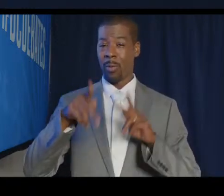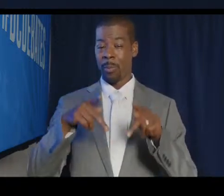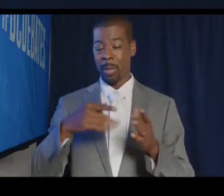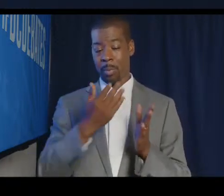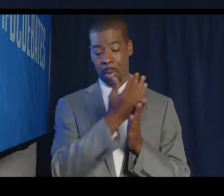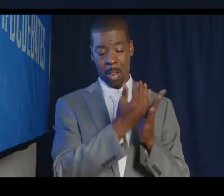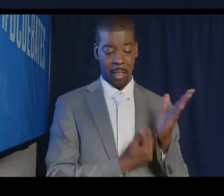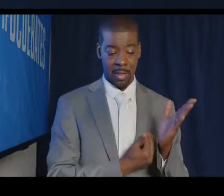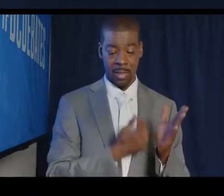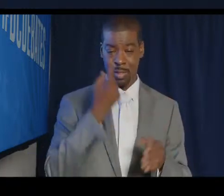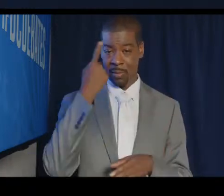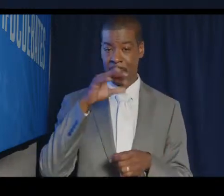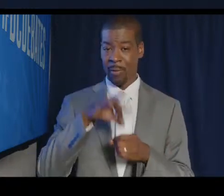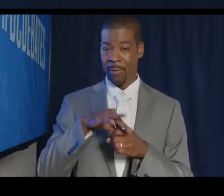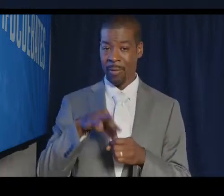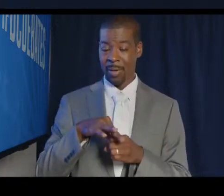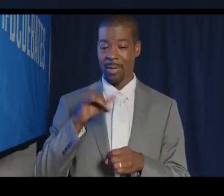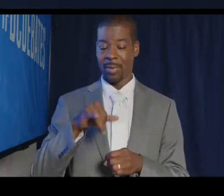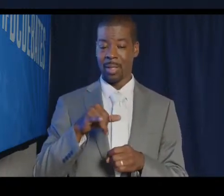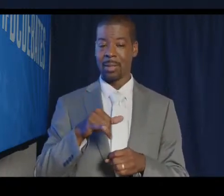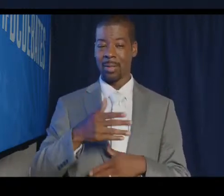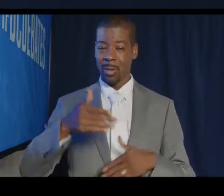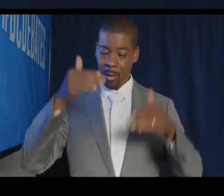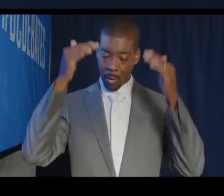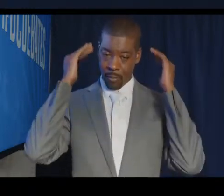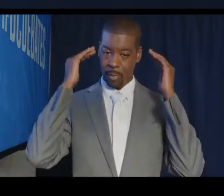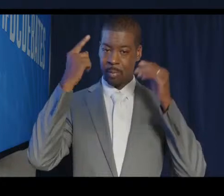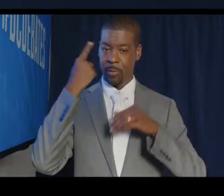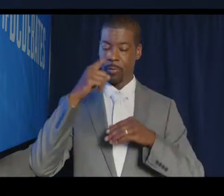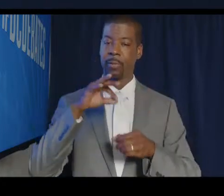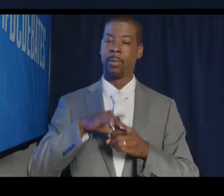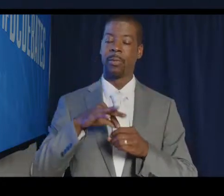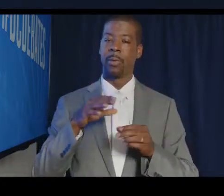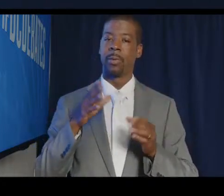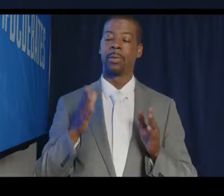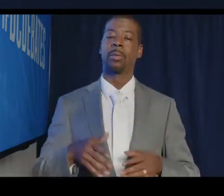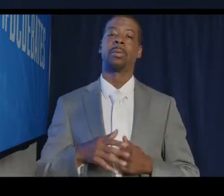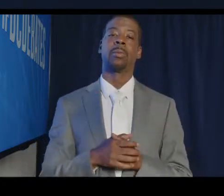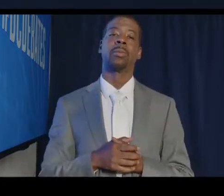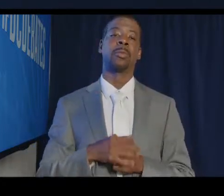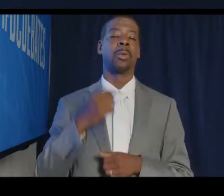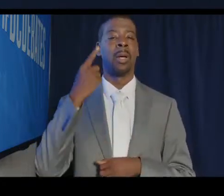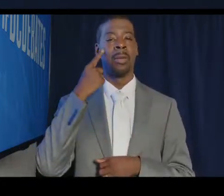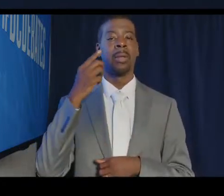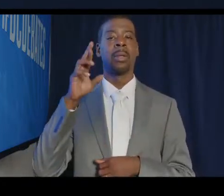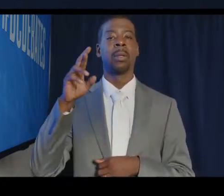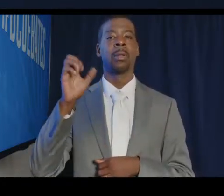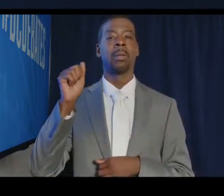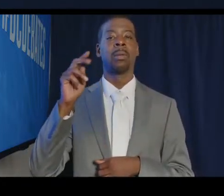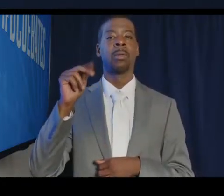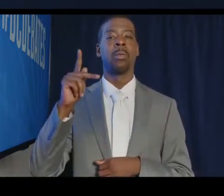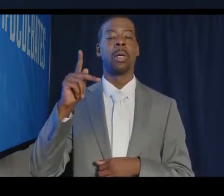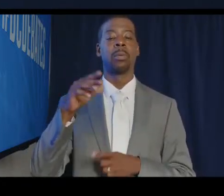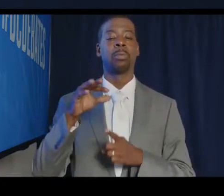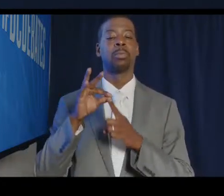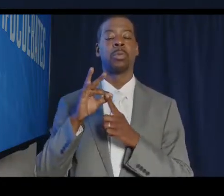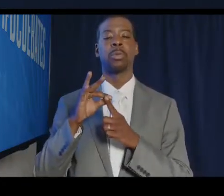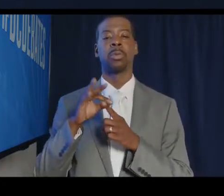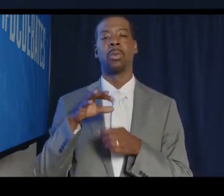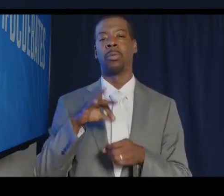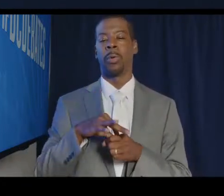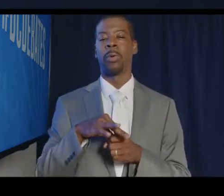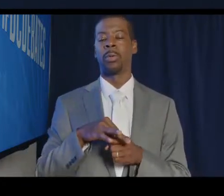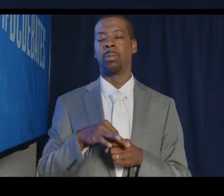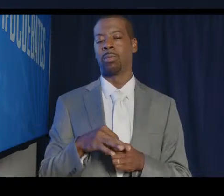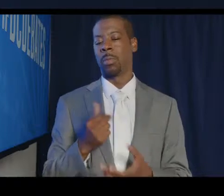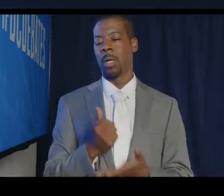race. That was a lot for voters to have to deal with. And so I feel like ranked choice voting is an excellent way for us to mitigate that. And